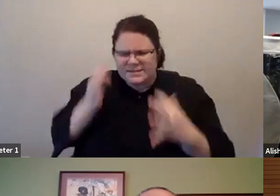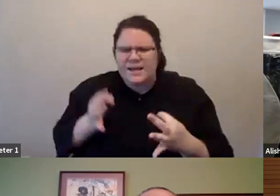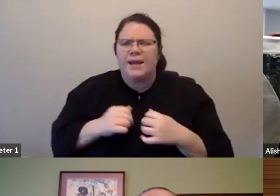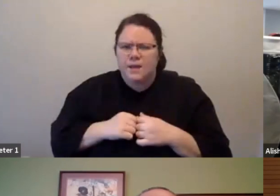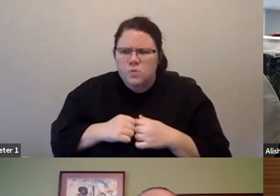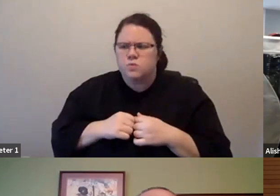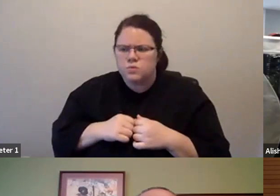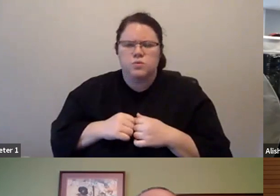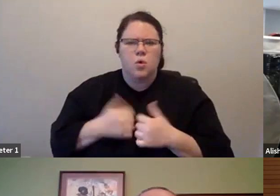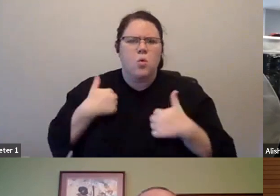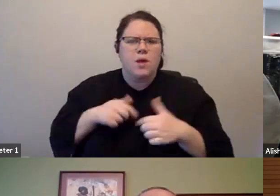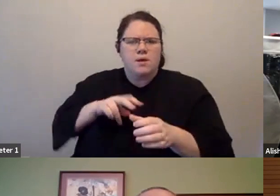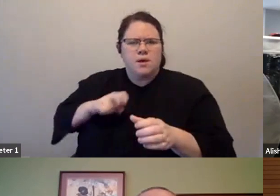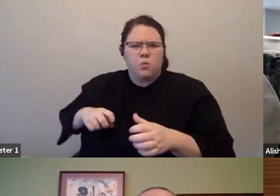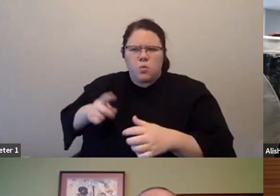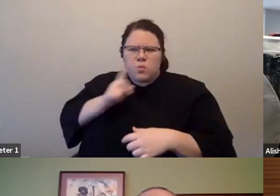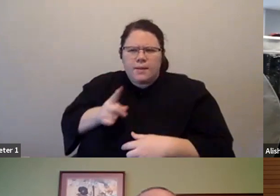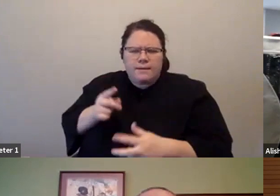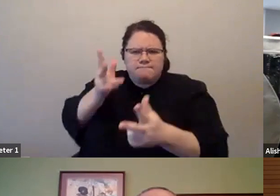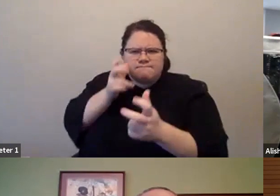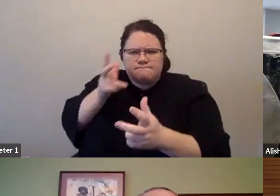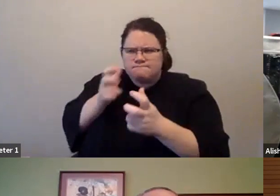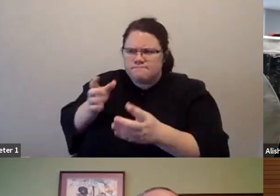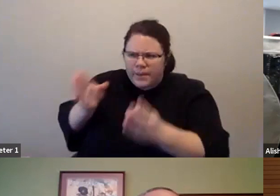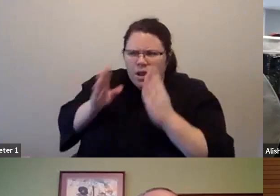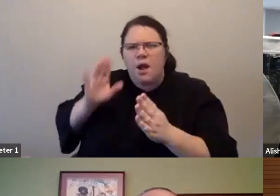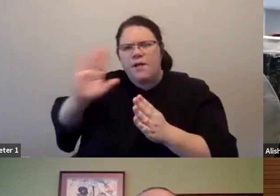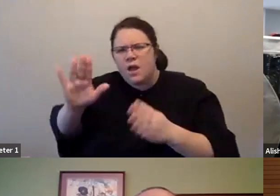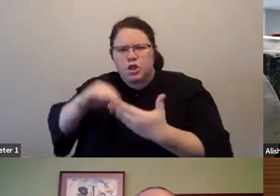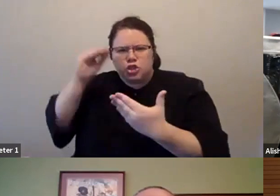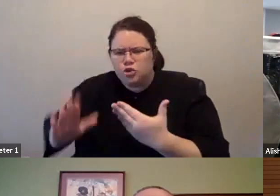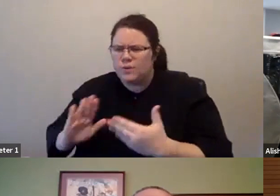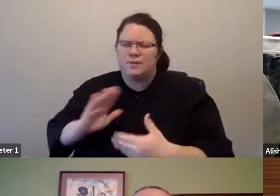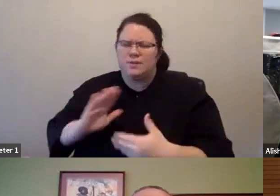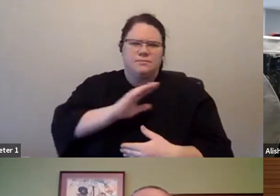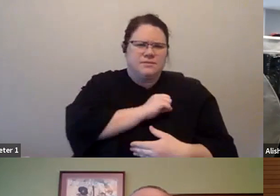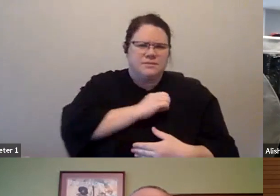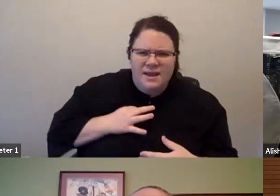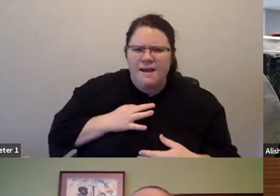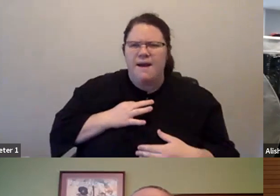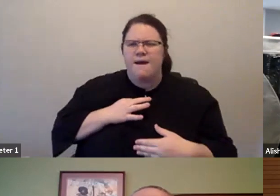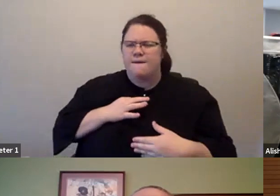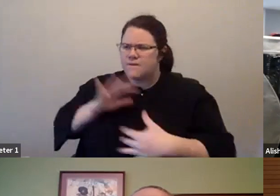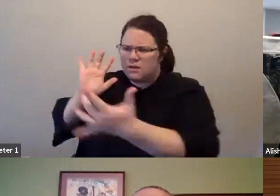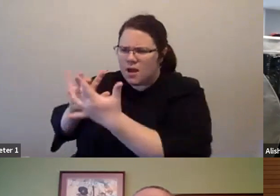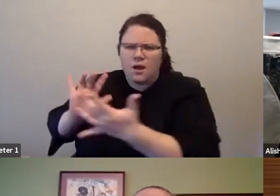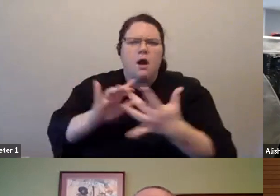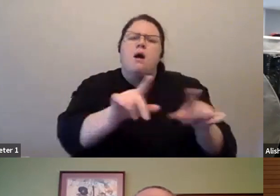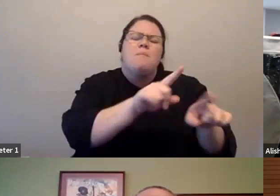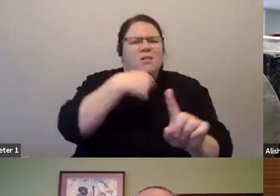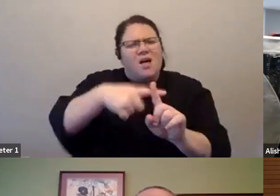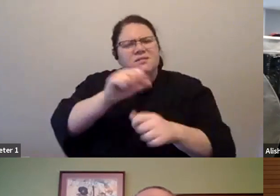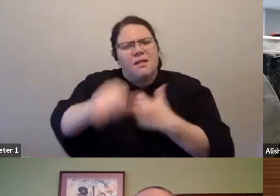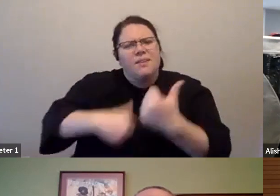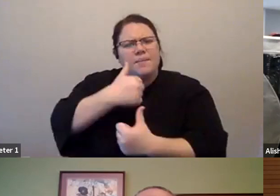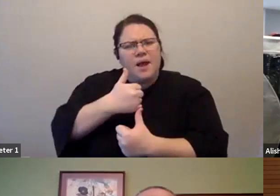listening position and really reaching out to our current students, our faculty, our staff, but our alum as well, and hearing their